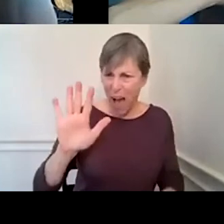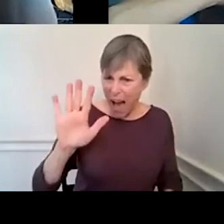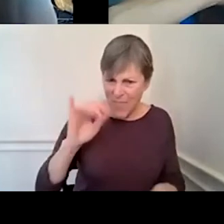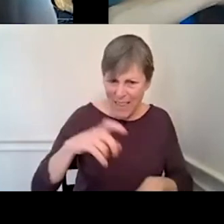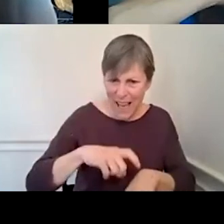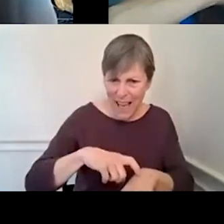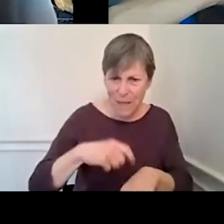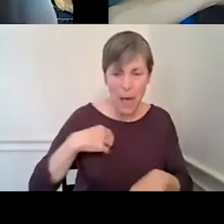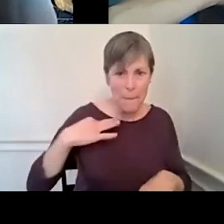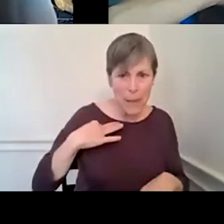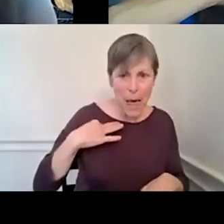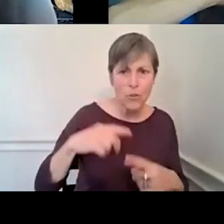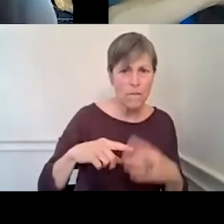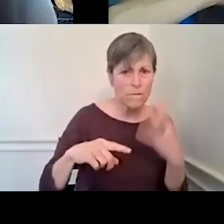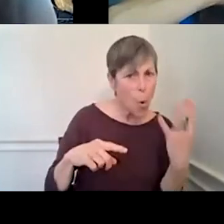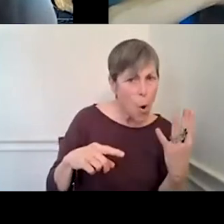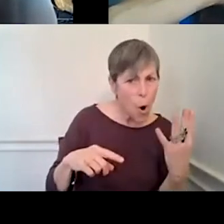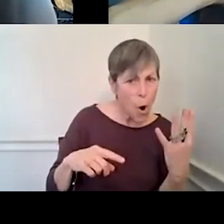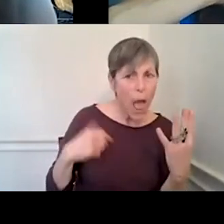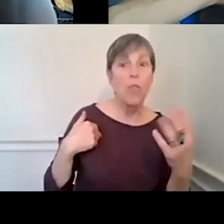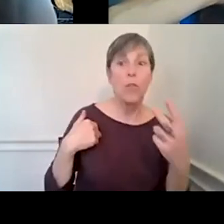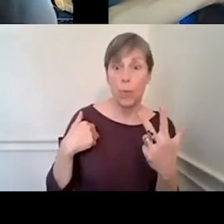I applied to 4 and I had 3 offers.